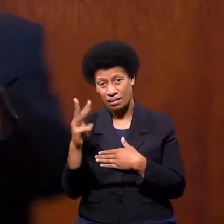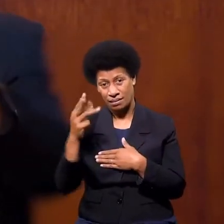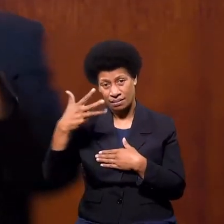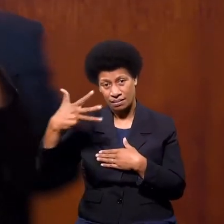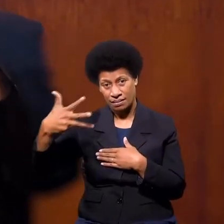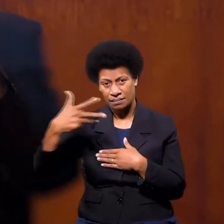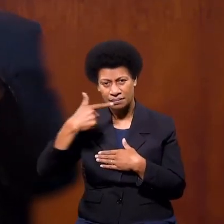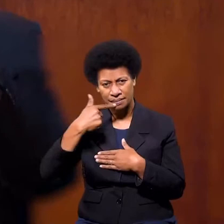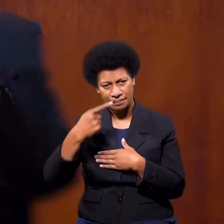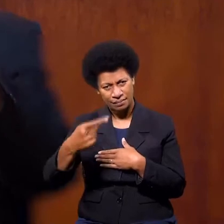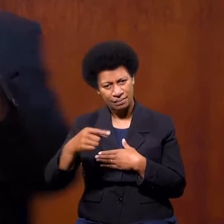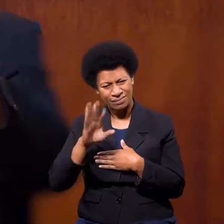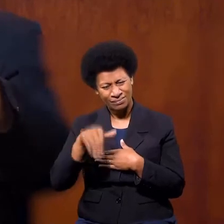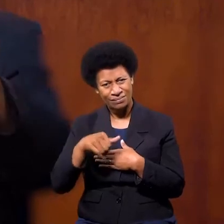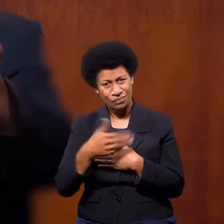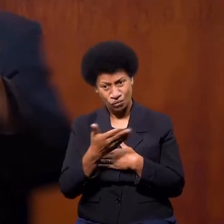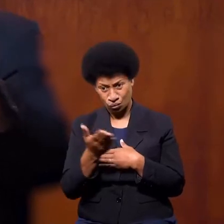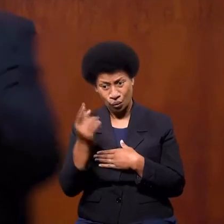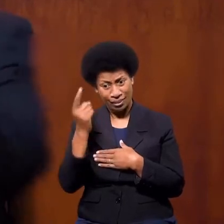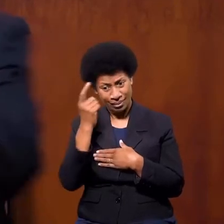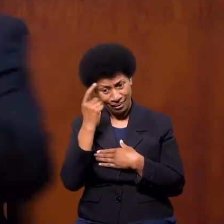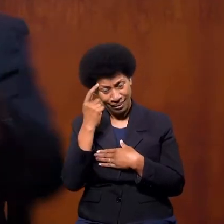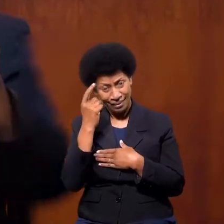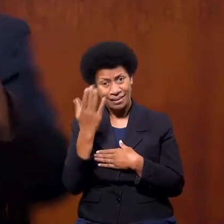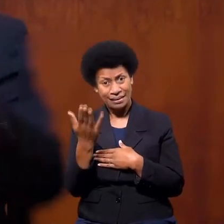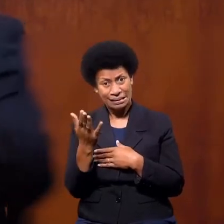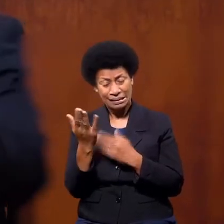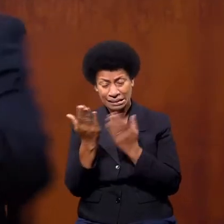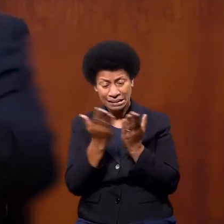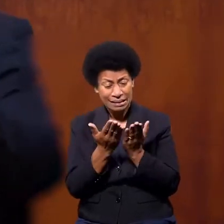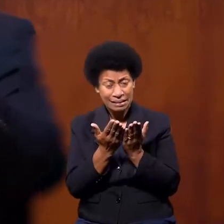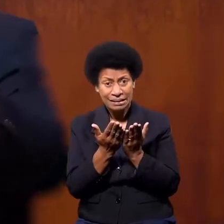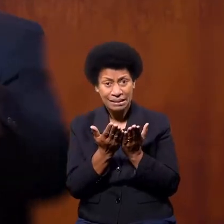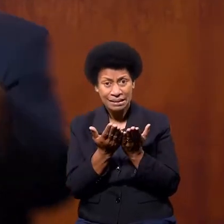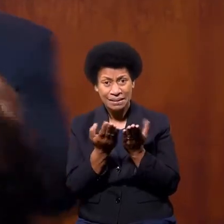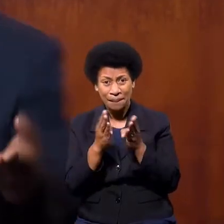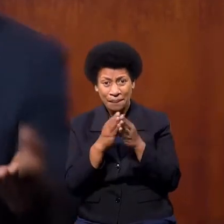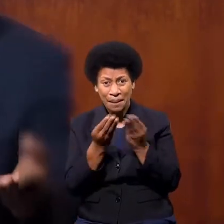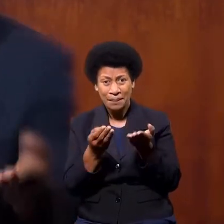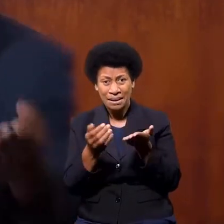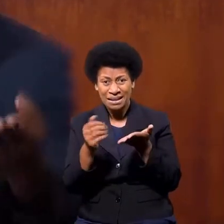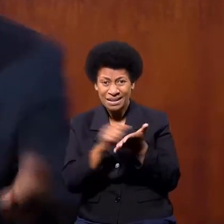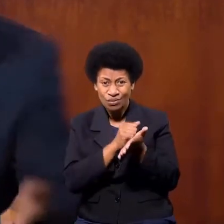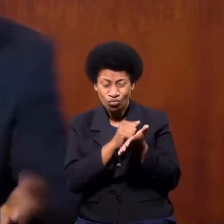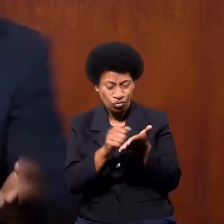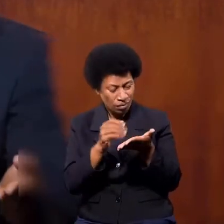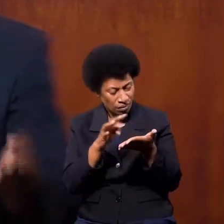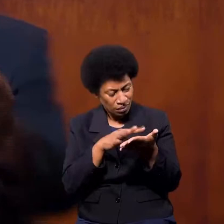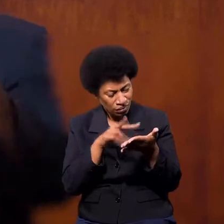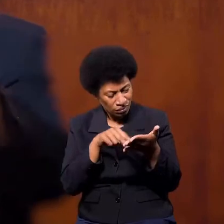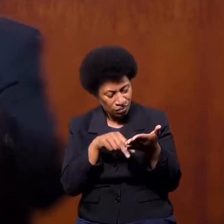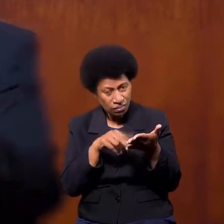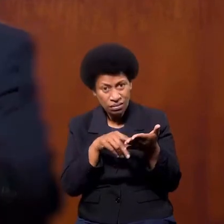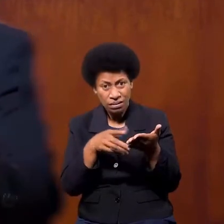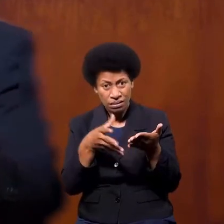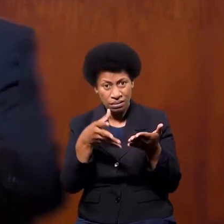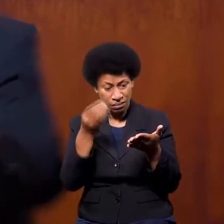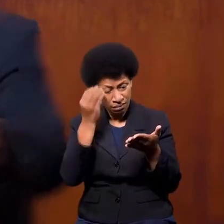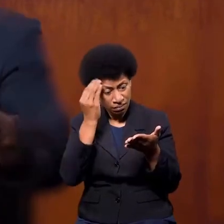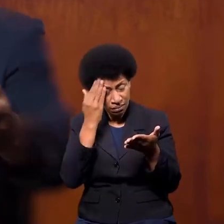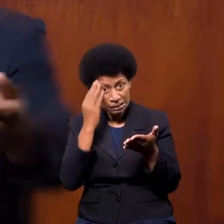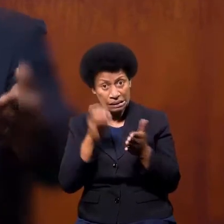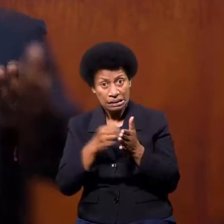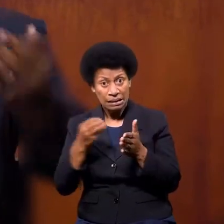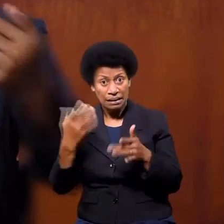John 5:39, you think that by following or by studying the scripture, you will have eternal life. No. No. Eternal life,